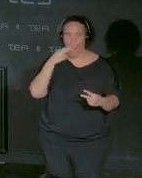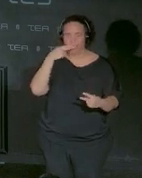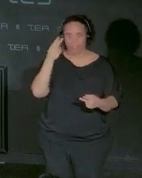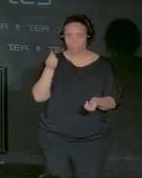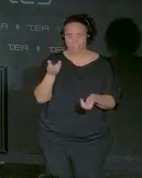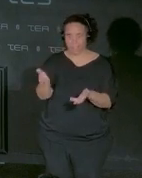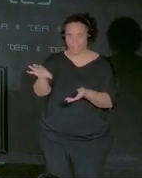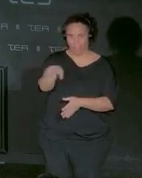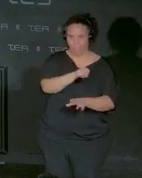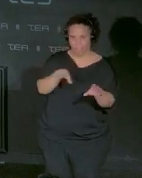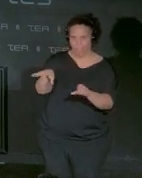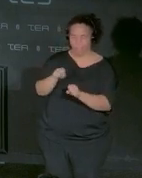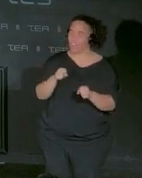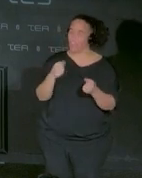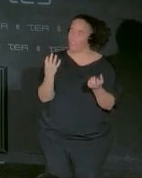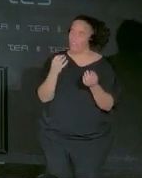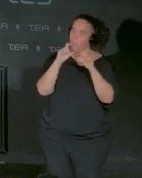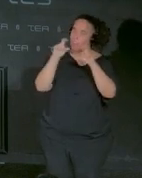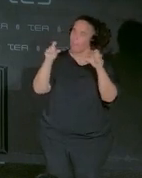because by that time, you're too late.